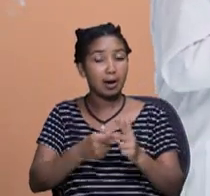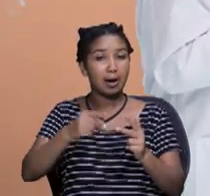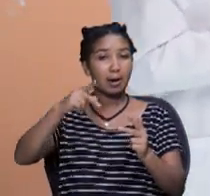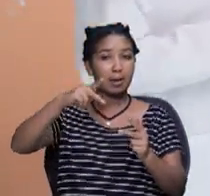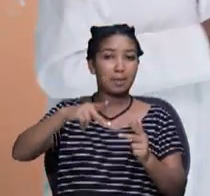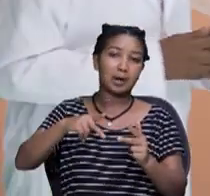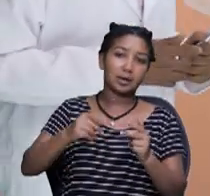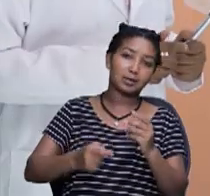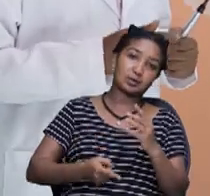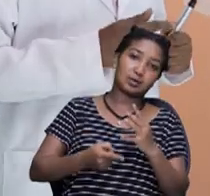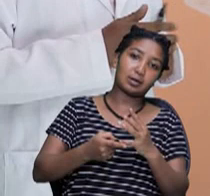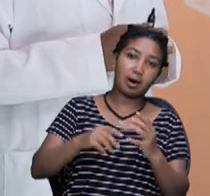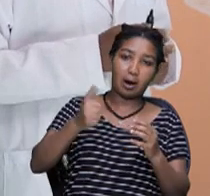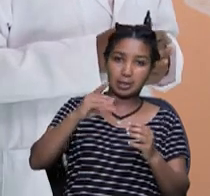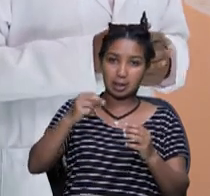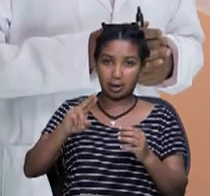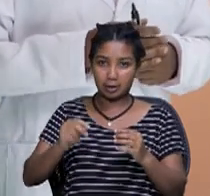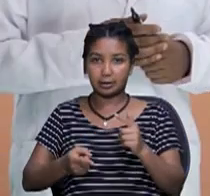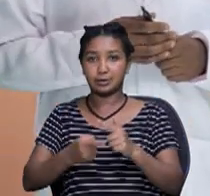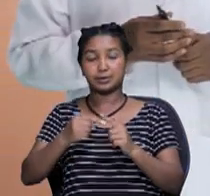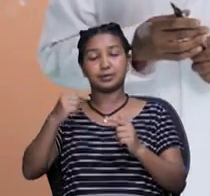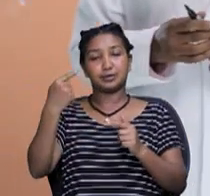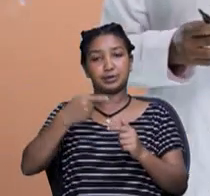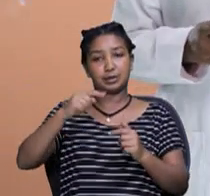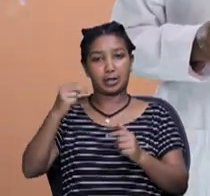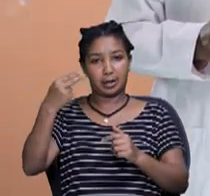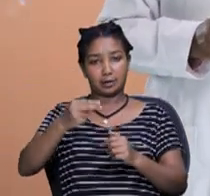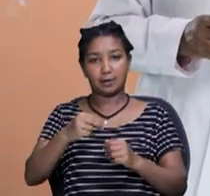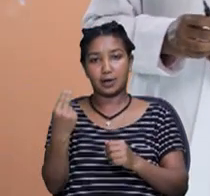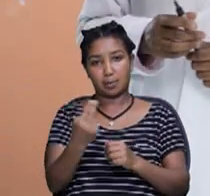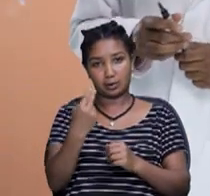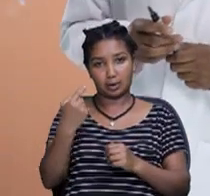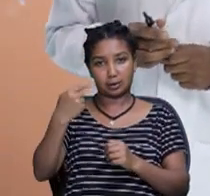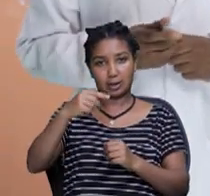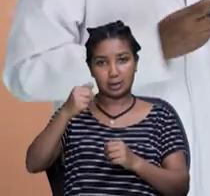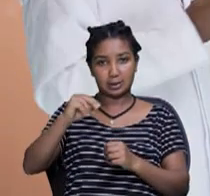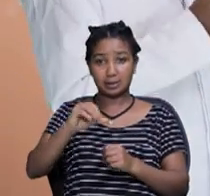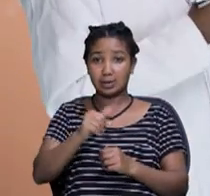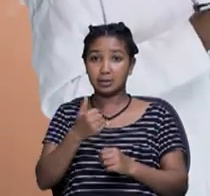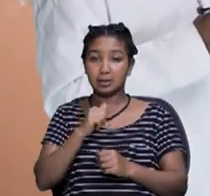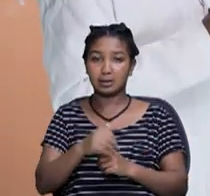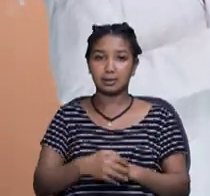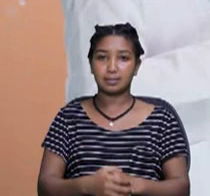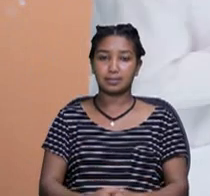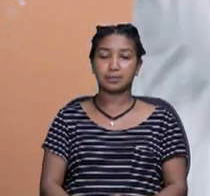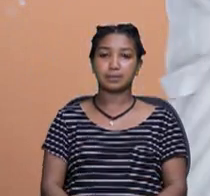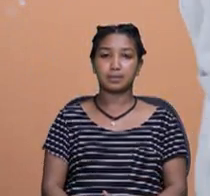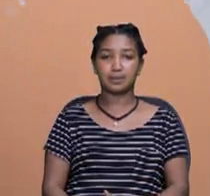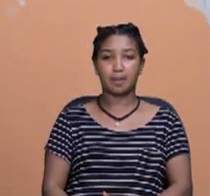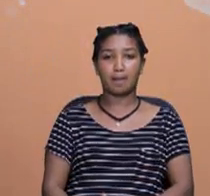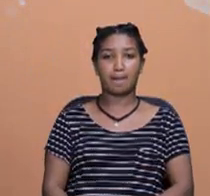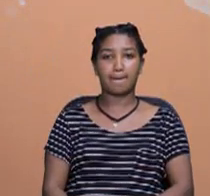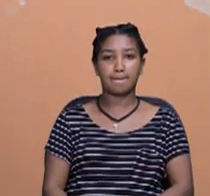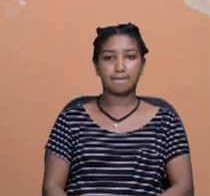pancreas, adrenal gland, and gonads are a very important glands. The other gland found in the thyroid gland